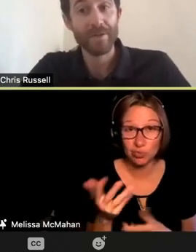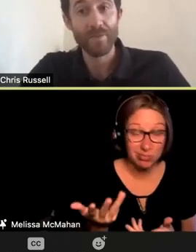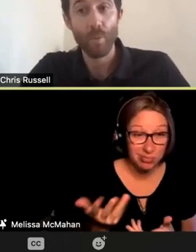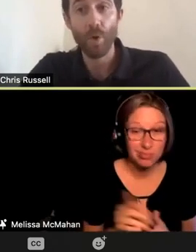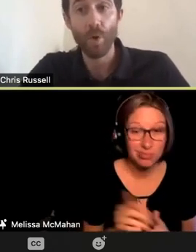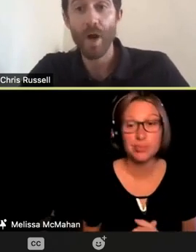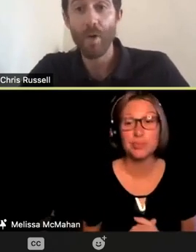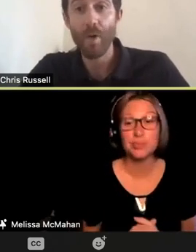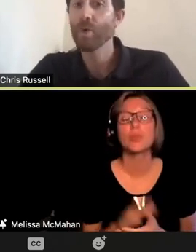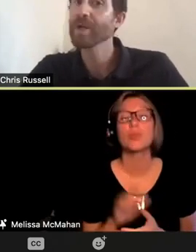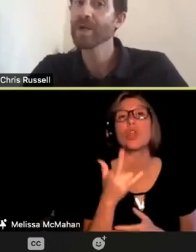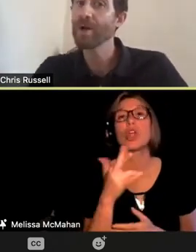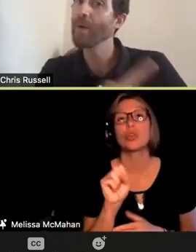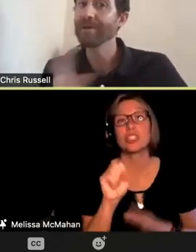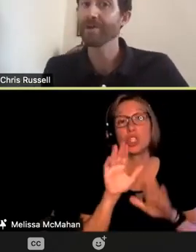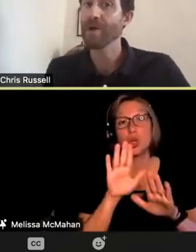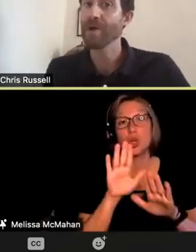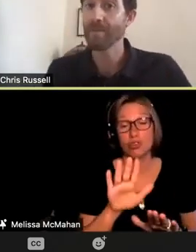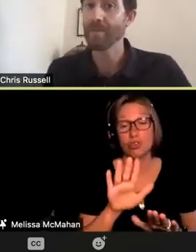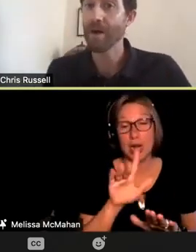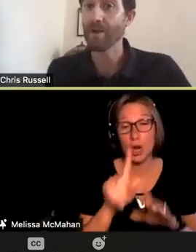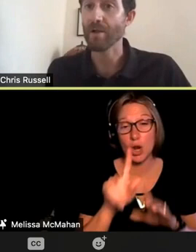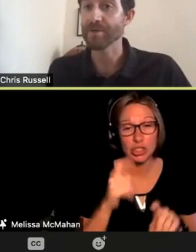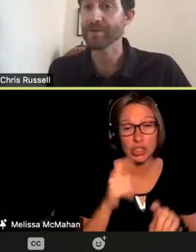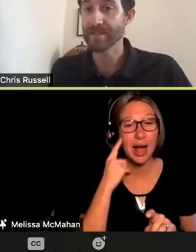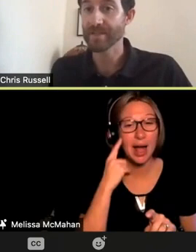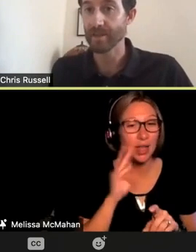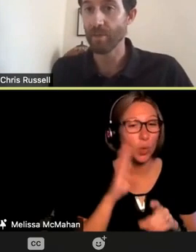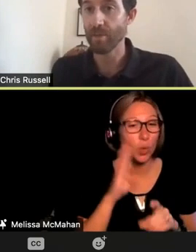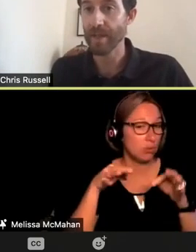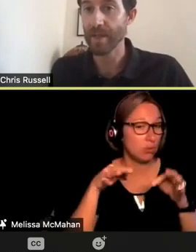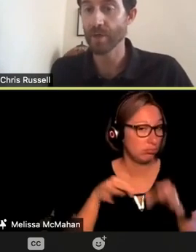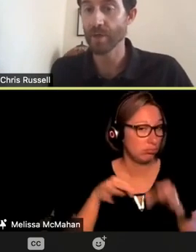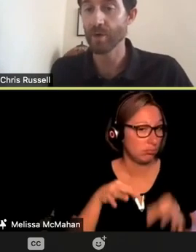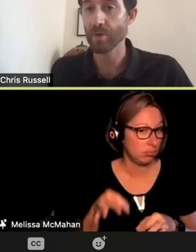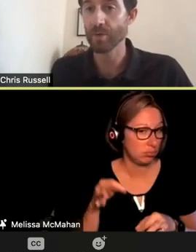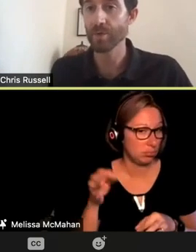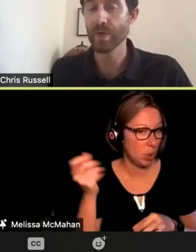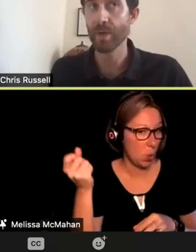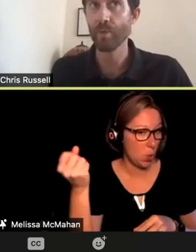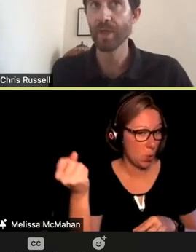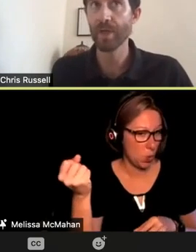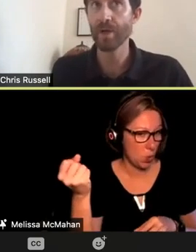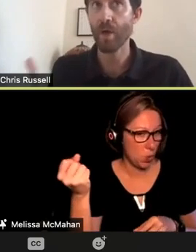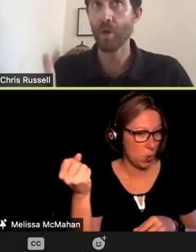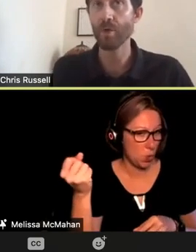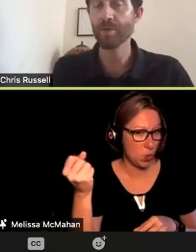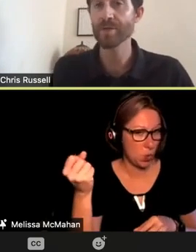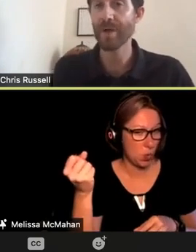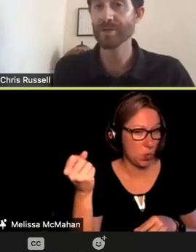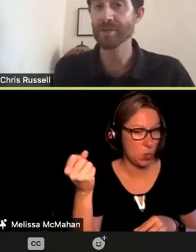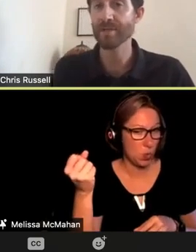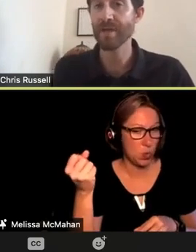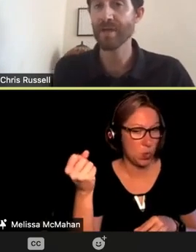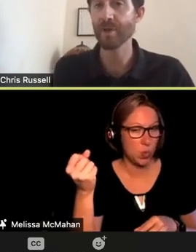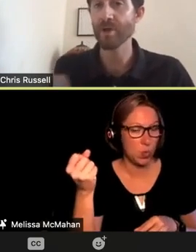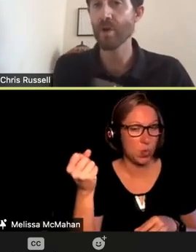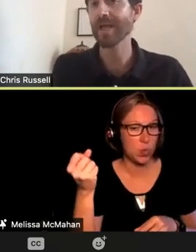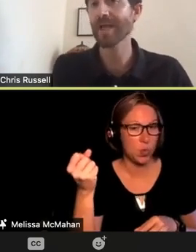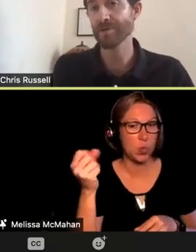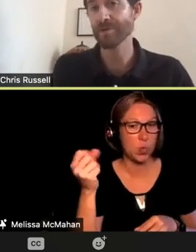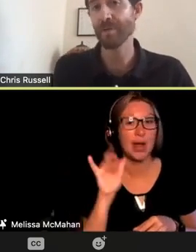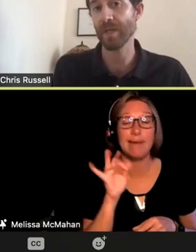Great questions. I think we're going to go into talking about all of those things in a little bit. So can we hold those questions? And